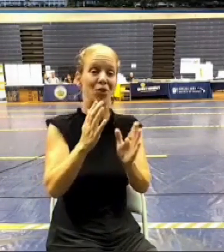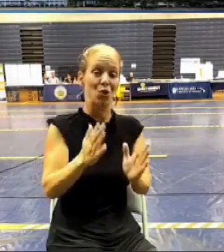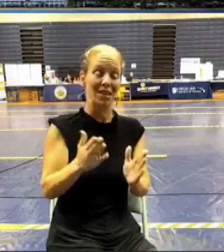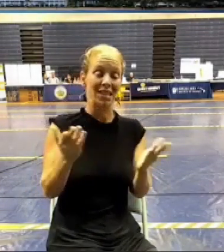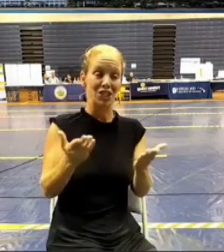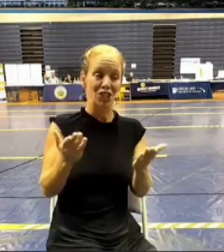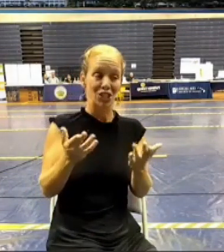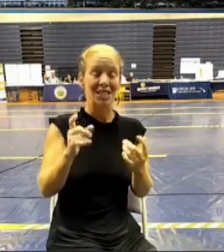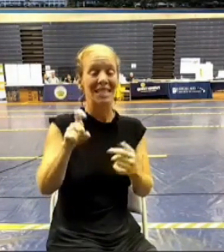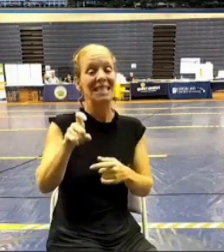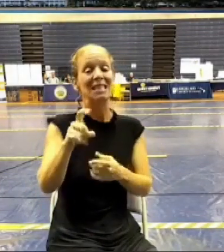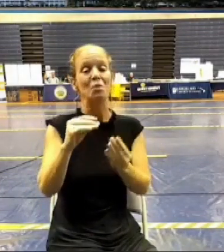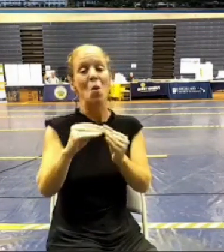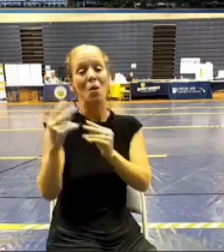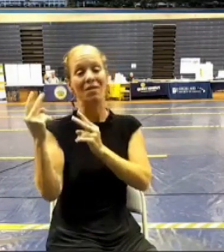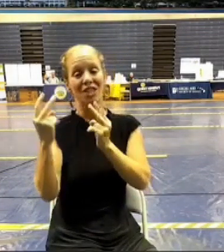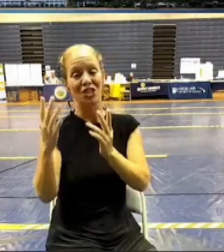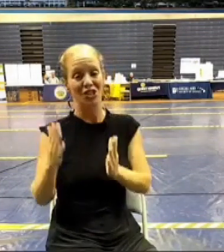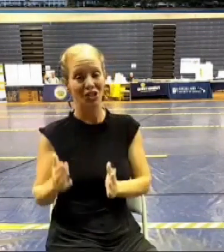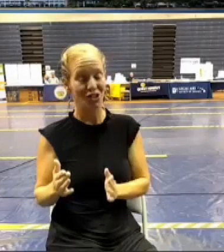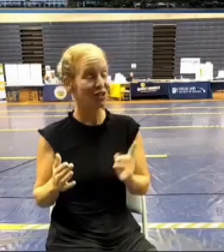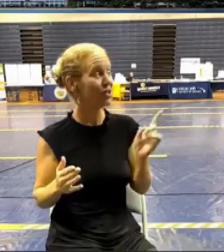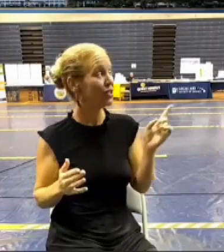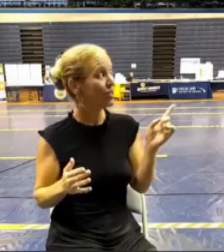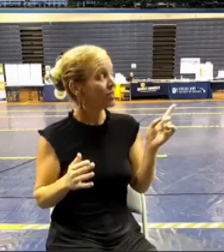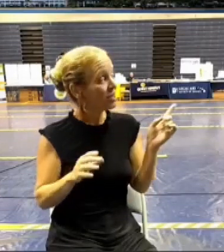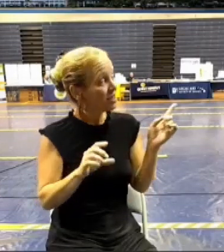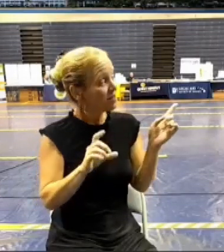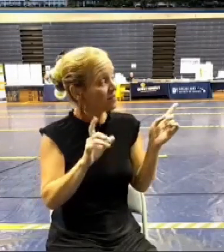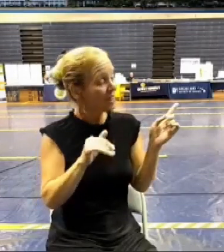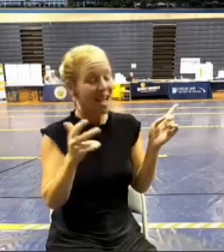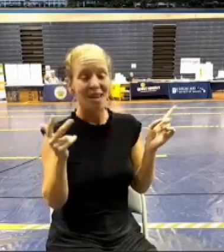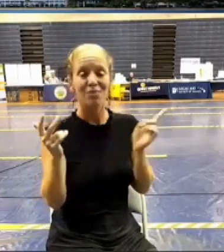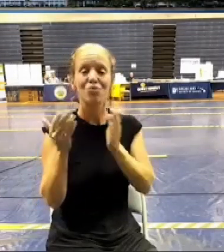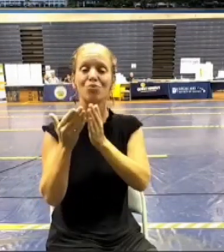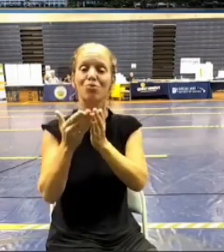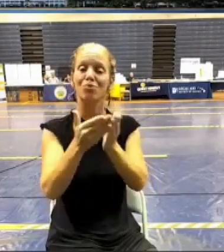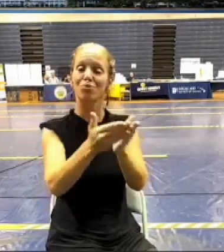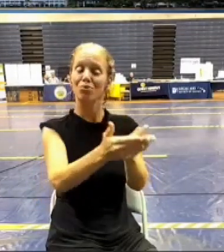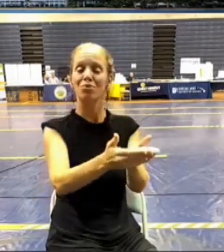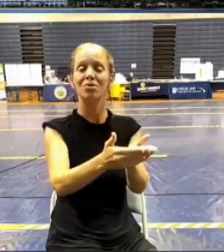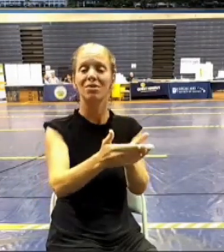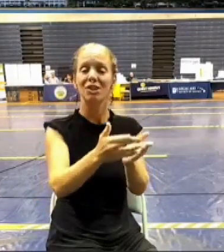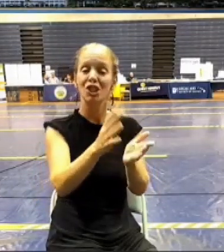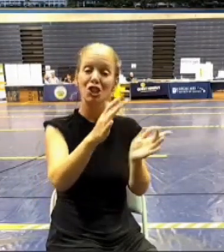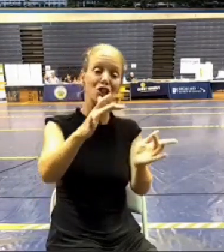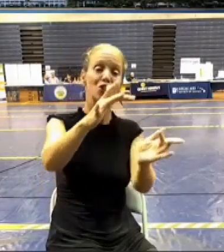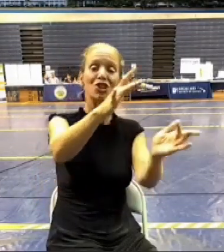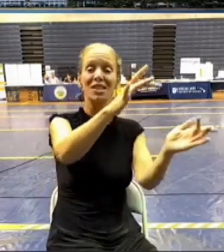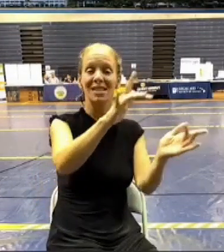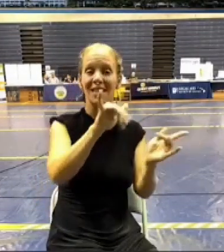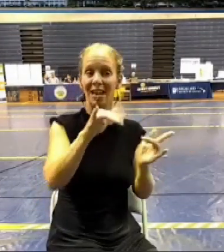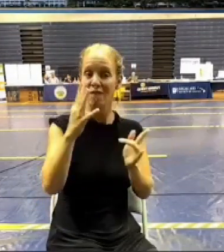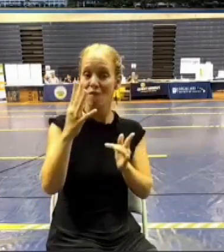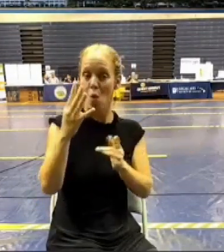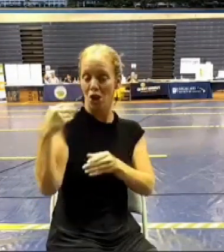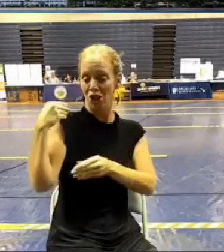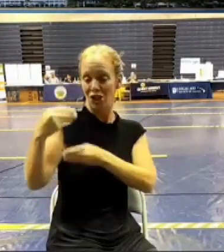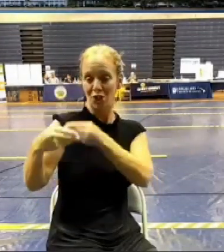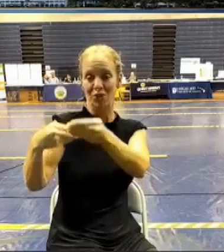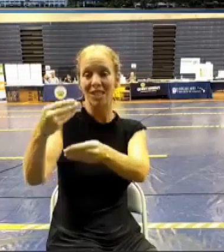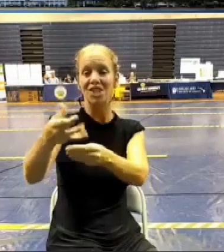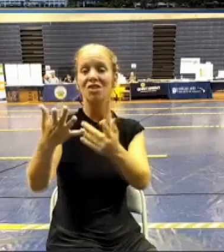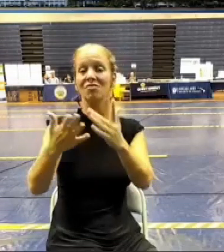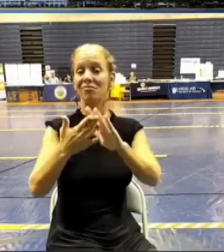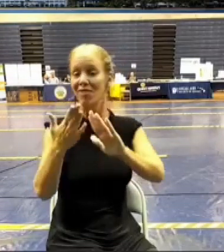Great community partners, Trilogy Excursions, they've been in business for going on four generations in Lahaina. I spoke to one of the family members.